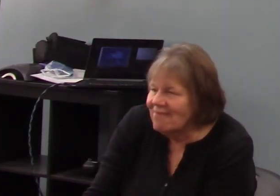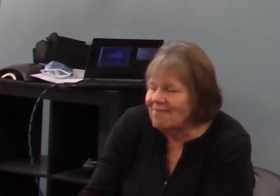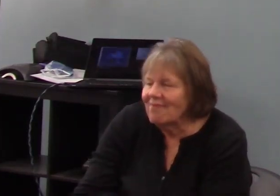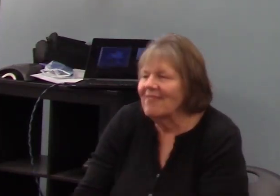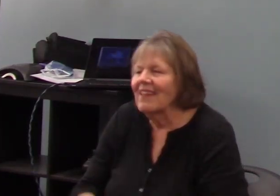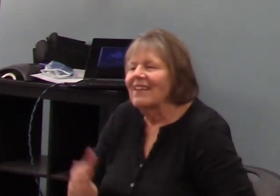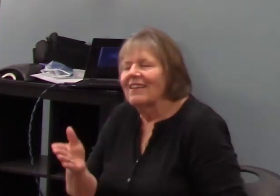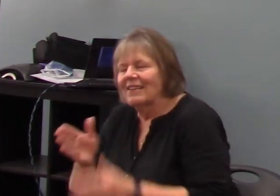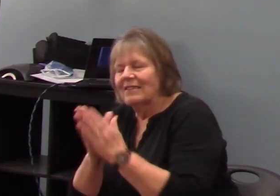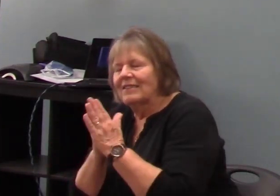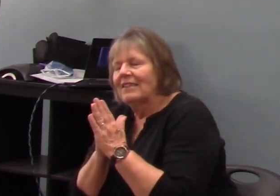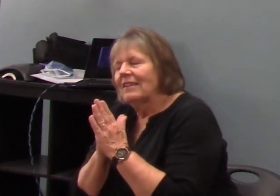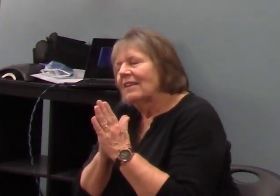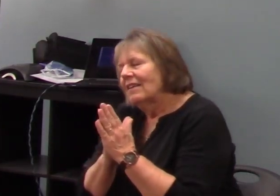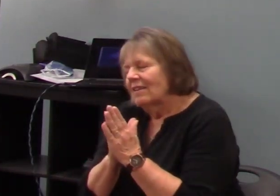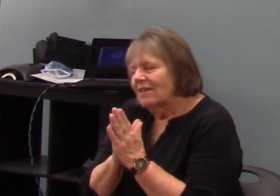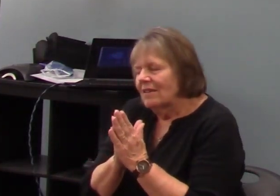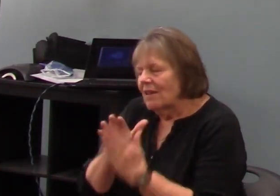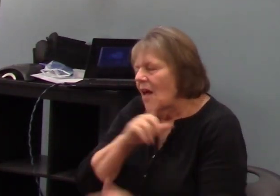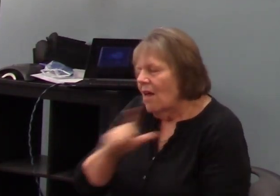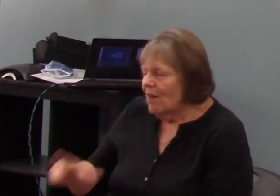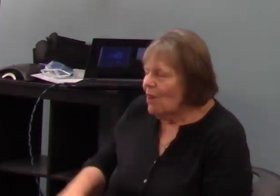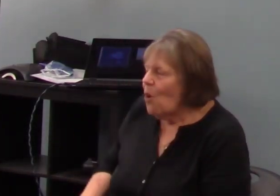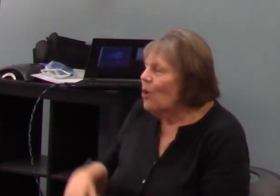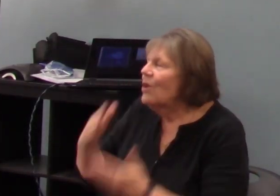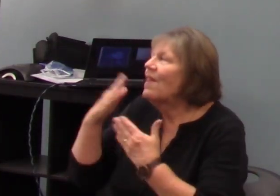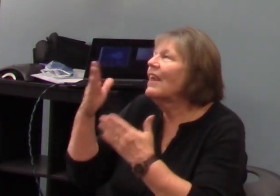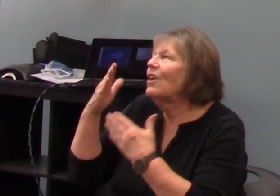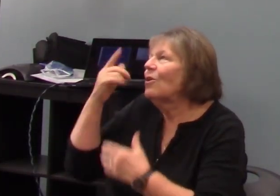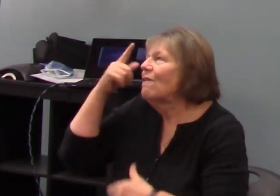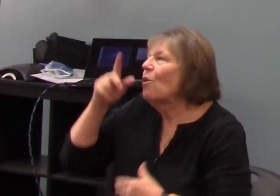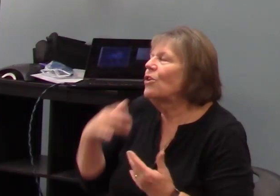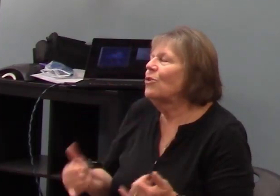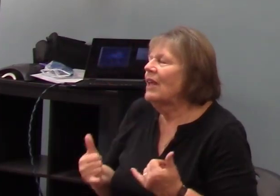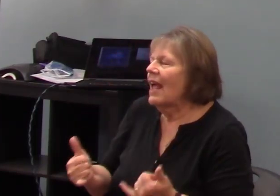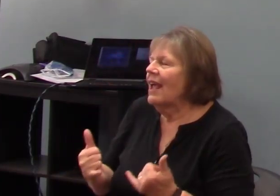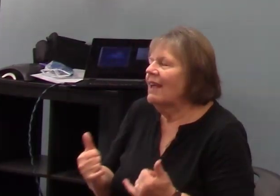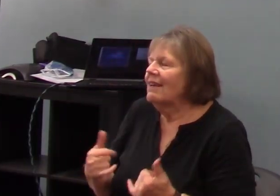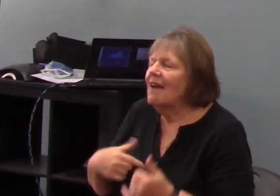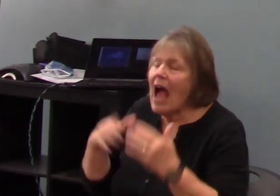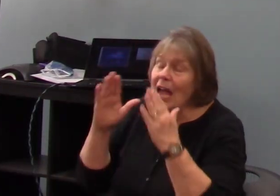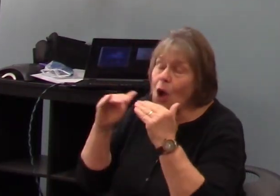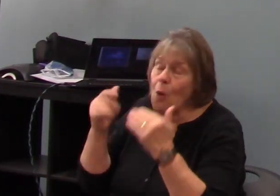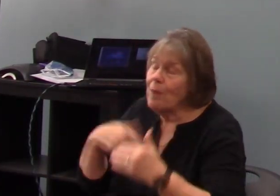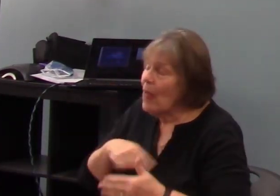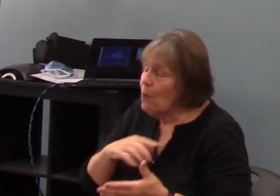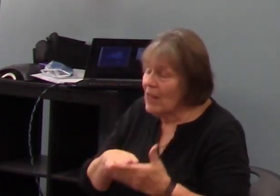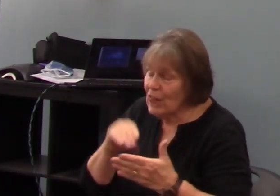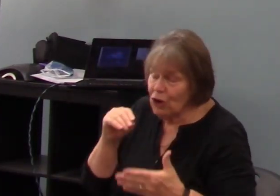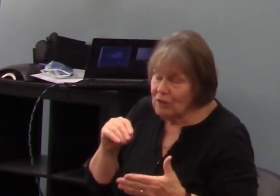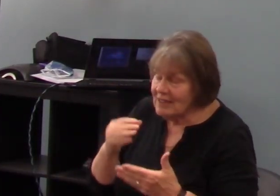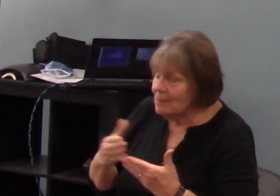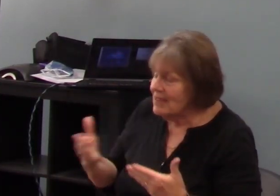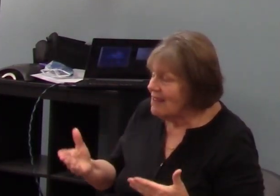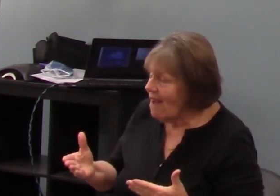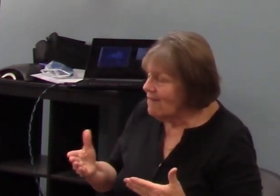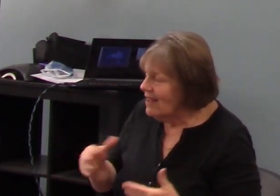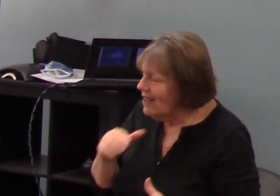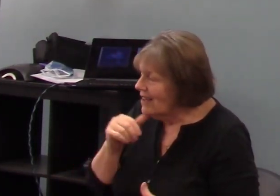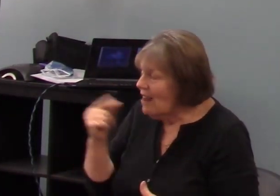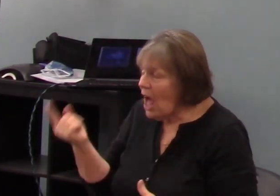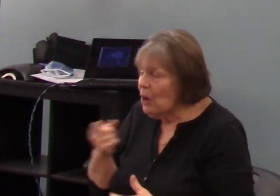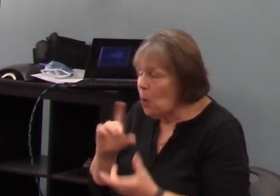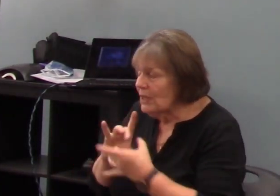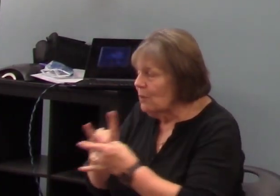Lord, thank you for today. I hope that we learned some stuff, not just about the Bible, but also